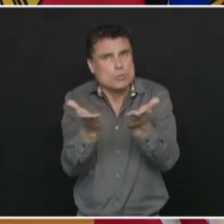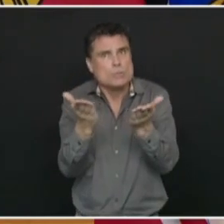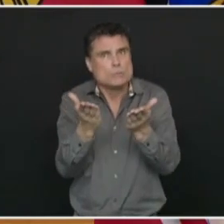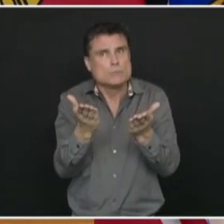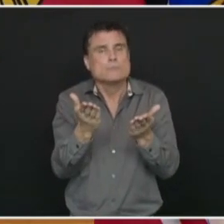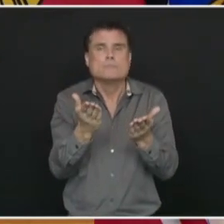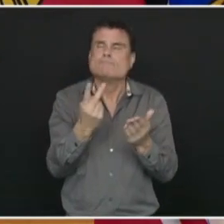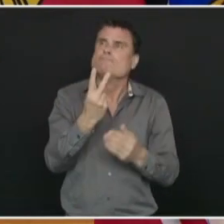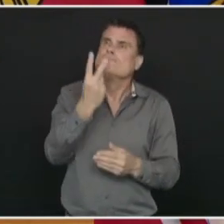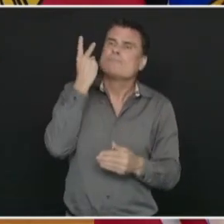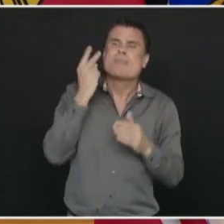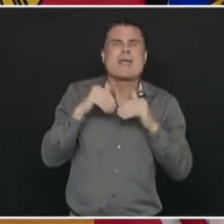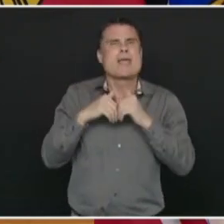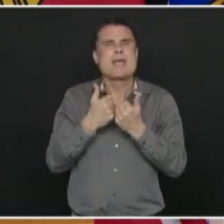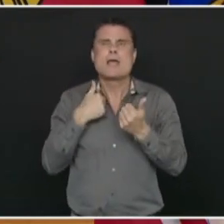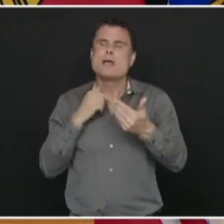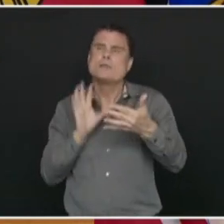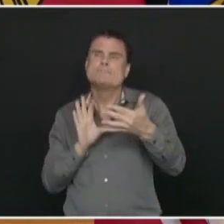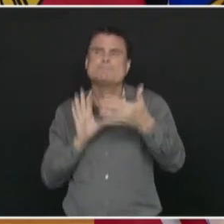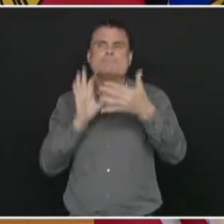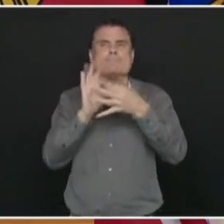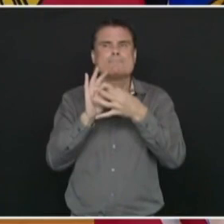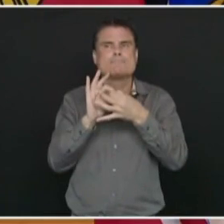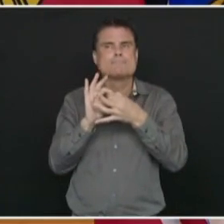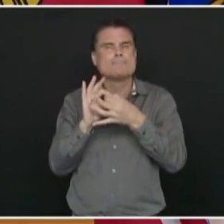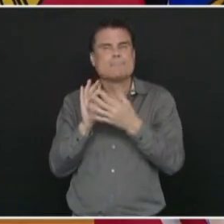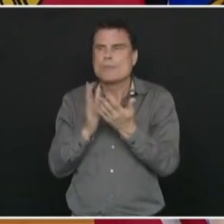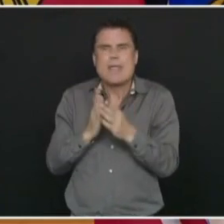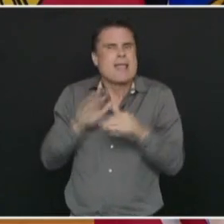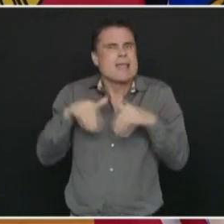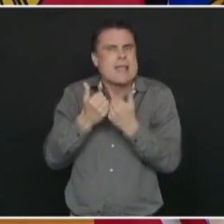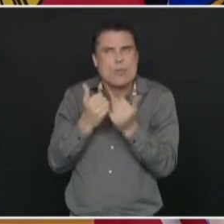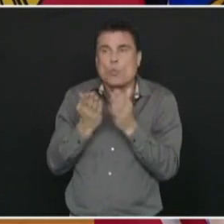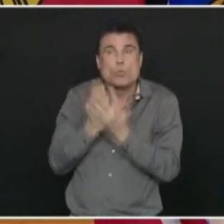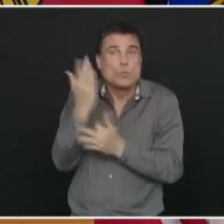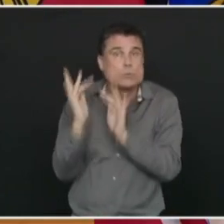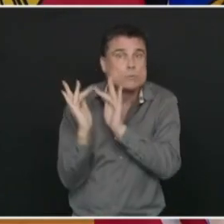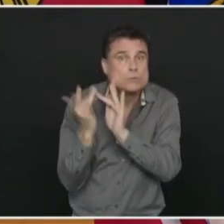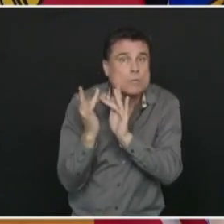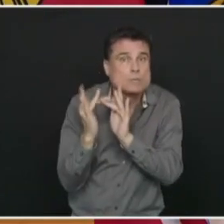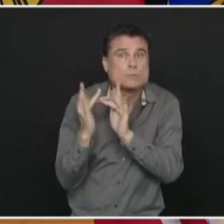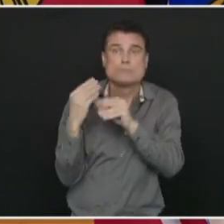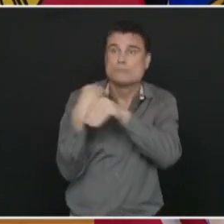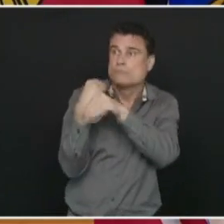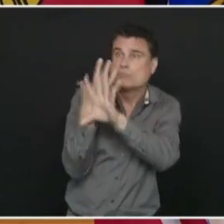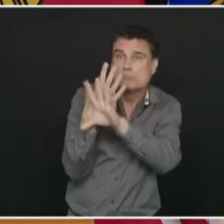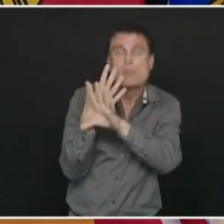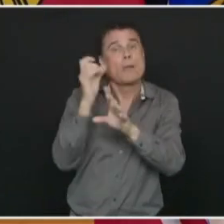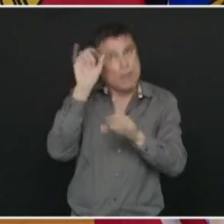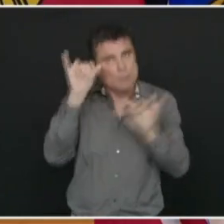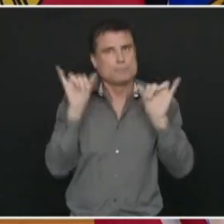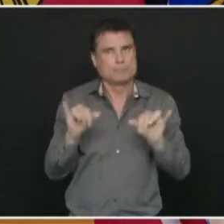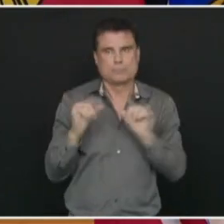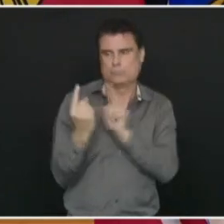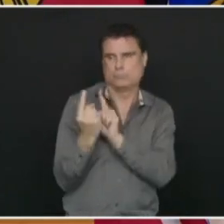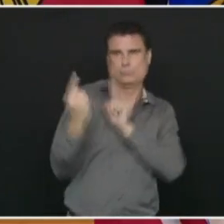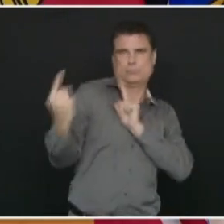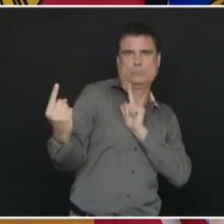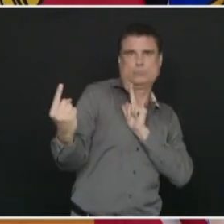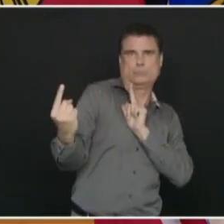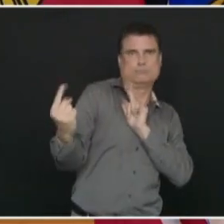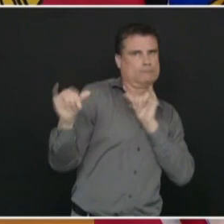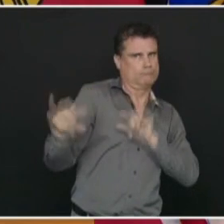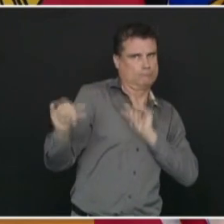Sure. So there's a couple of things. Obviously, serology is something that we're looking forward to because it does help us